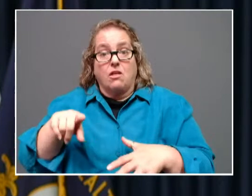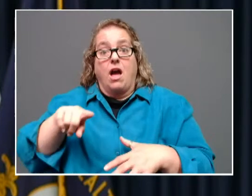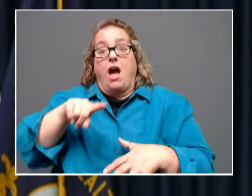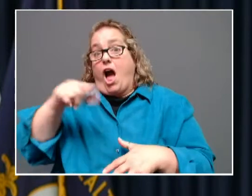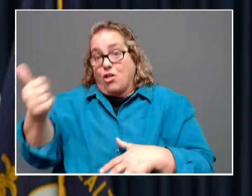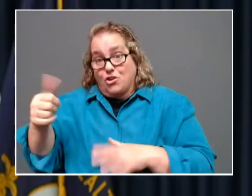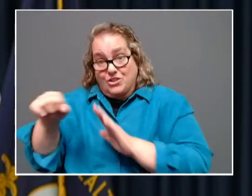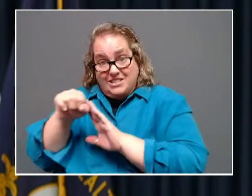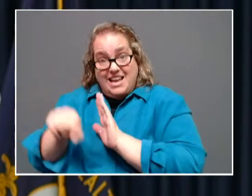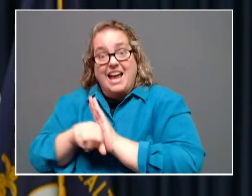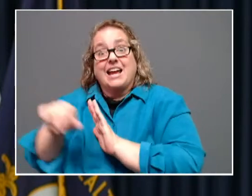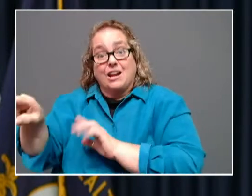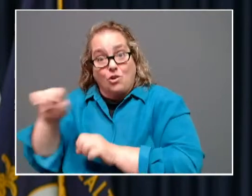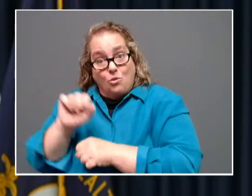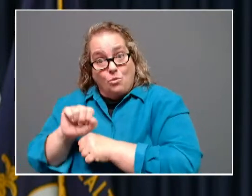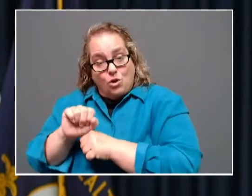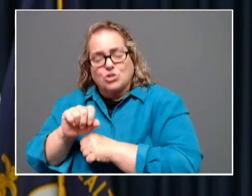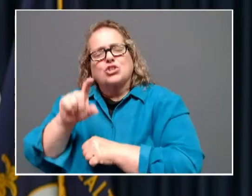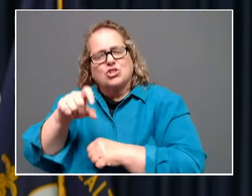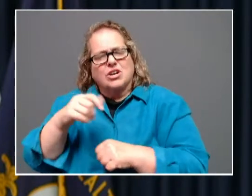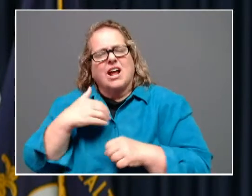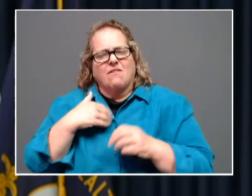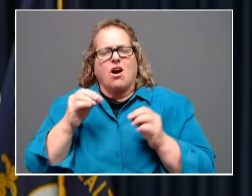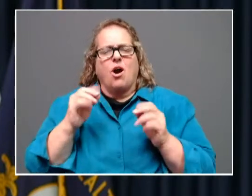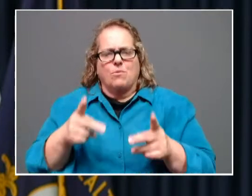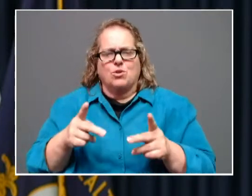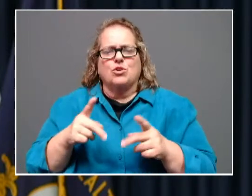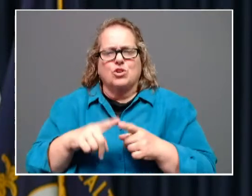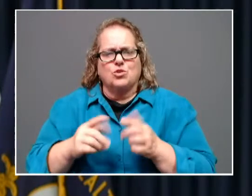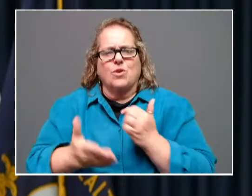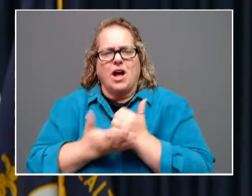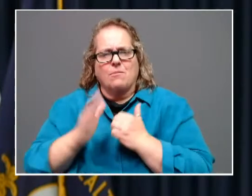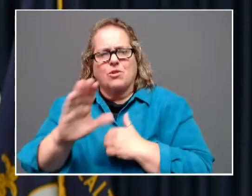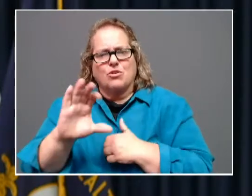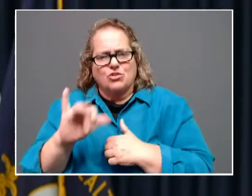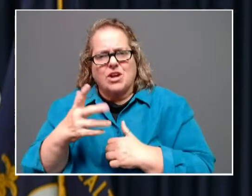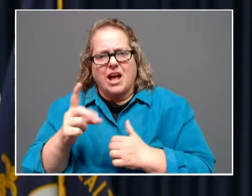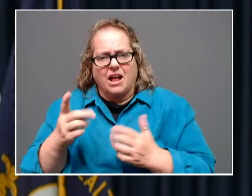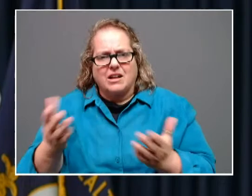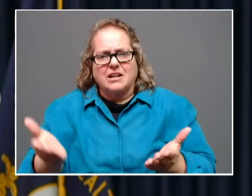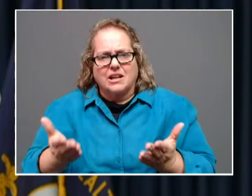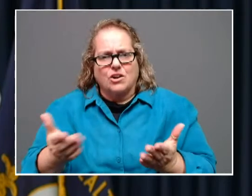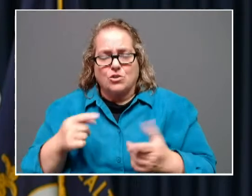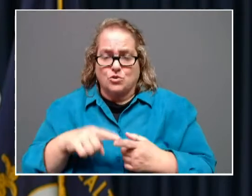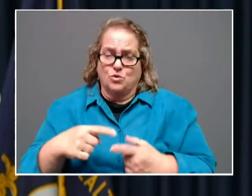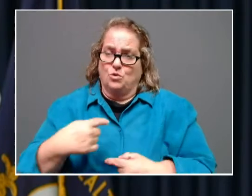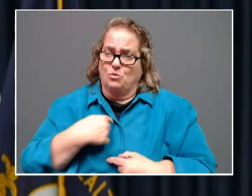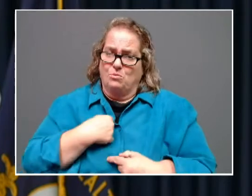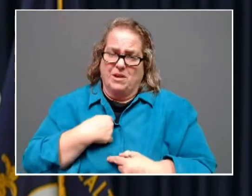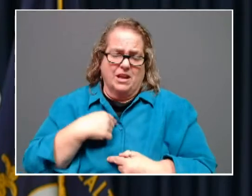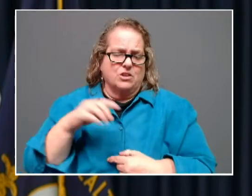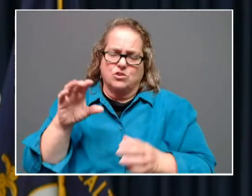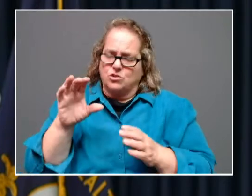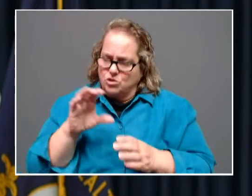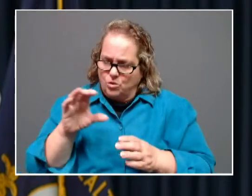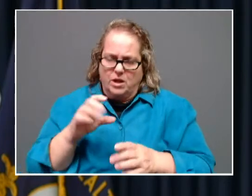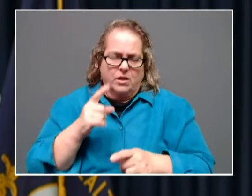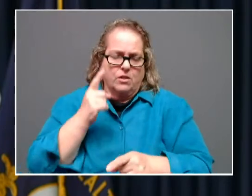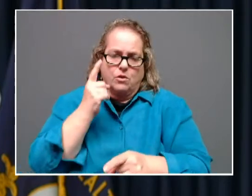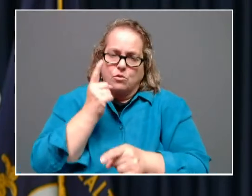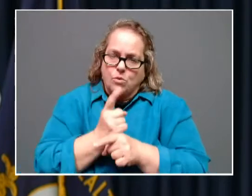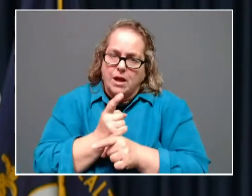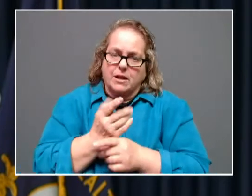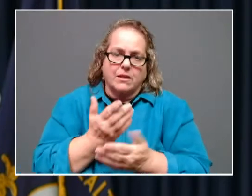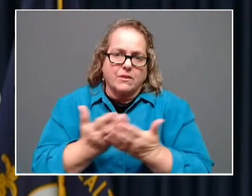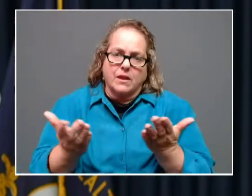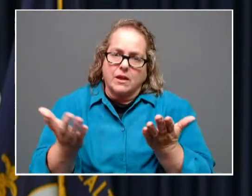have the opportunity to help that child. To me, this is just about doing the right thing, and it's